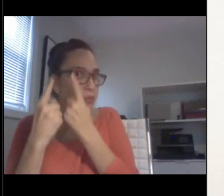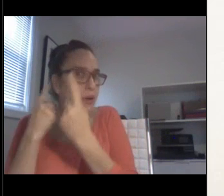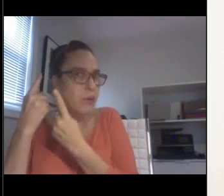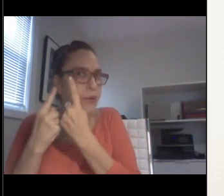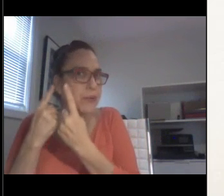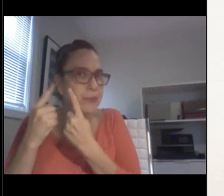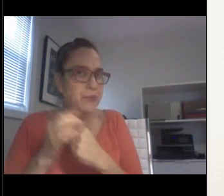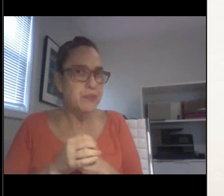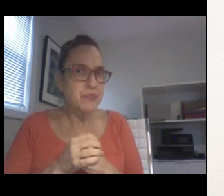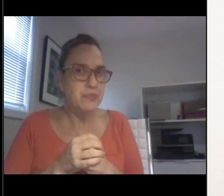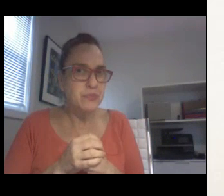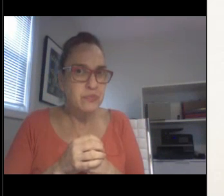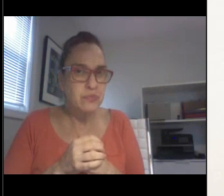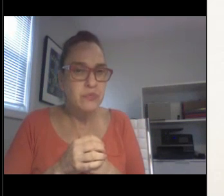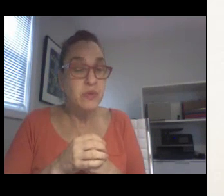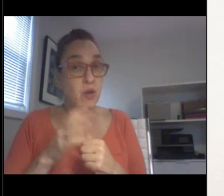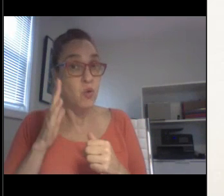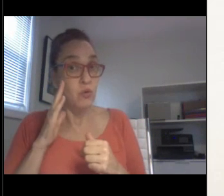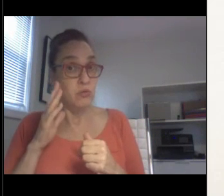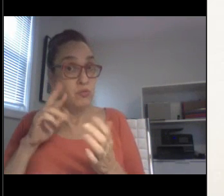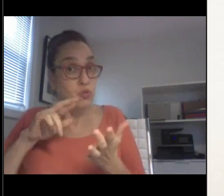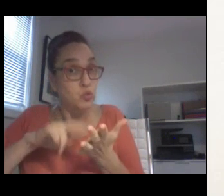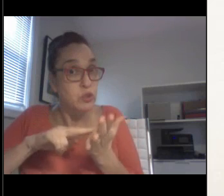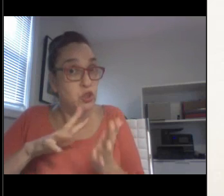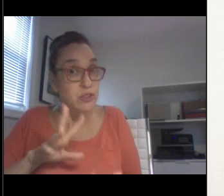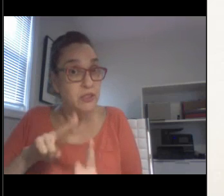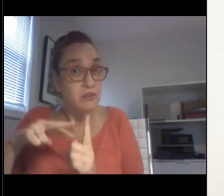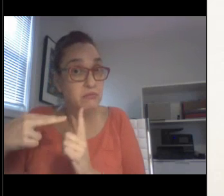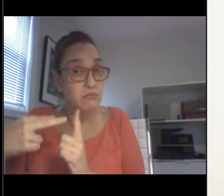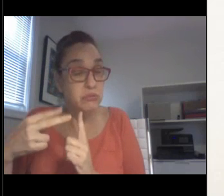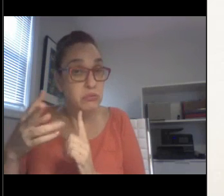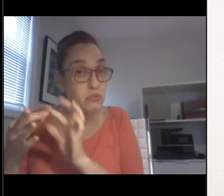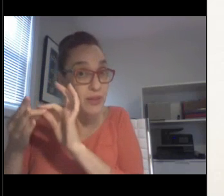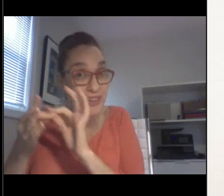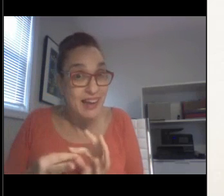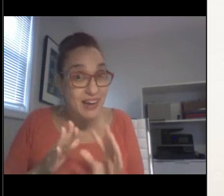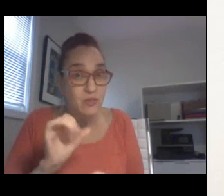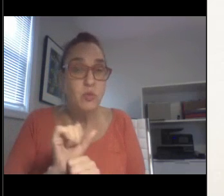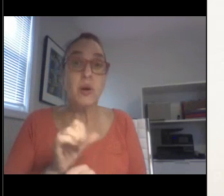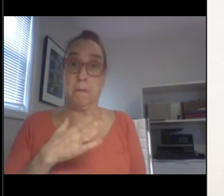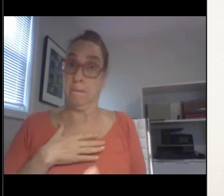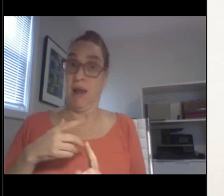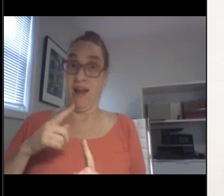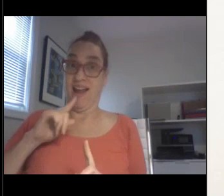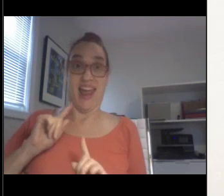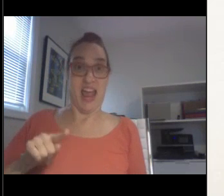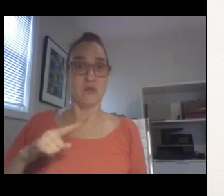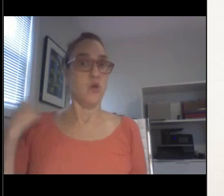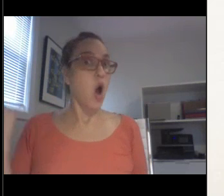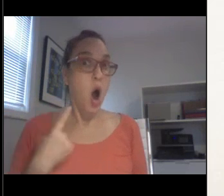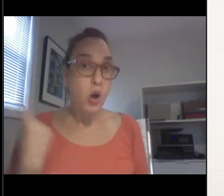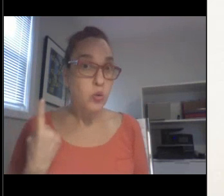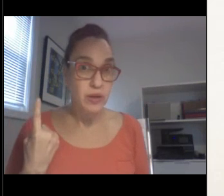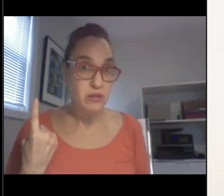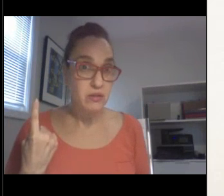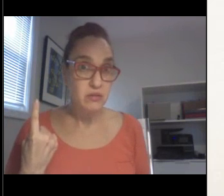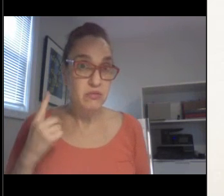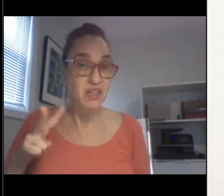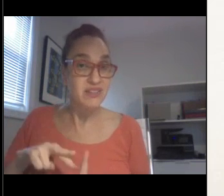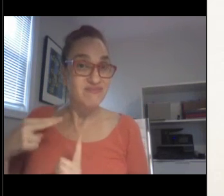researcher's positionality be relevant? I would assert that it's always relevant, and it would challenge a person to tell me in which conditions it is